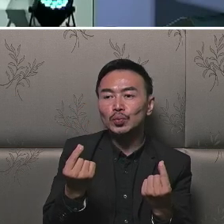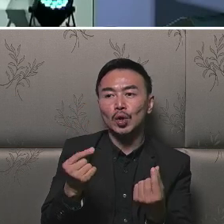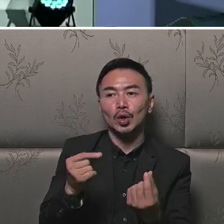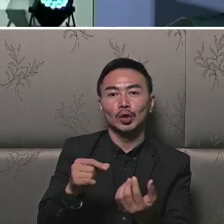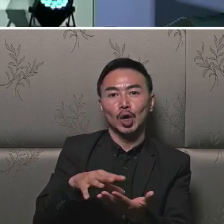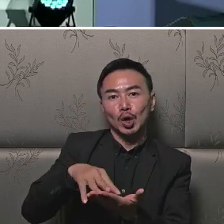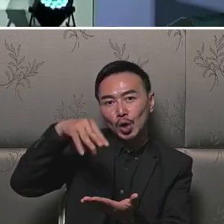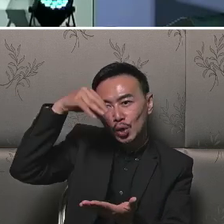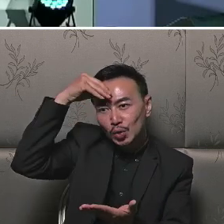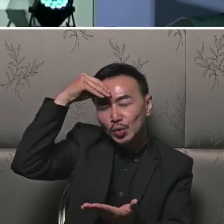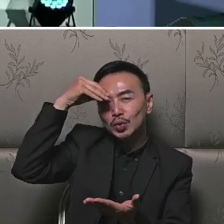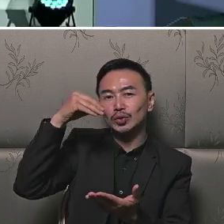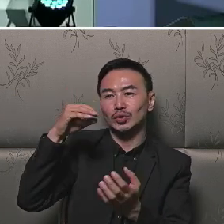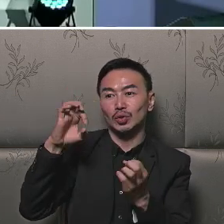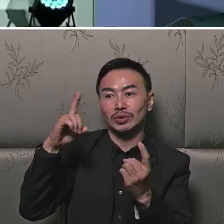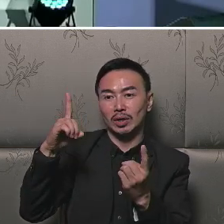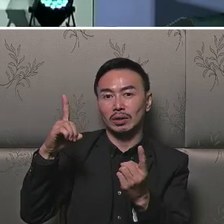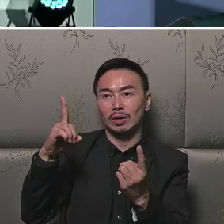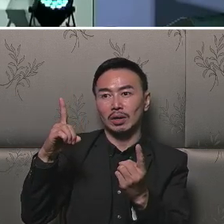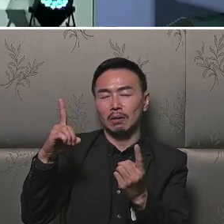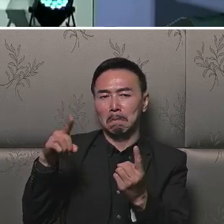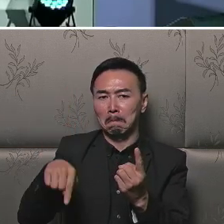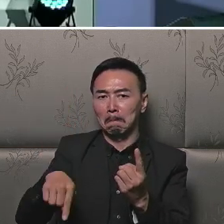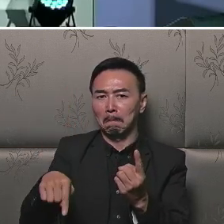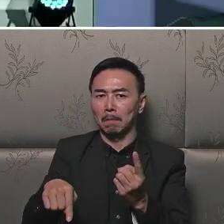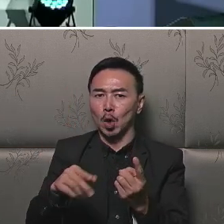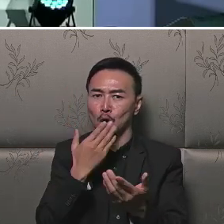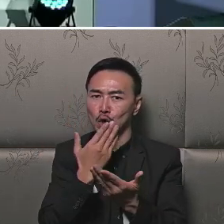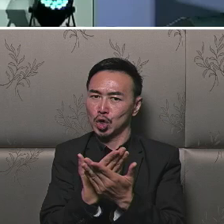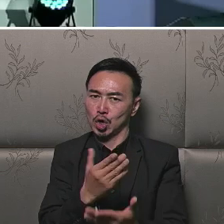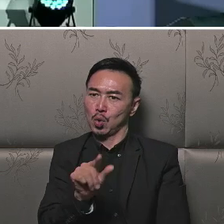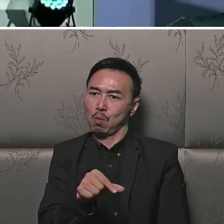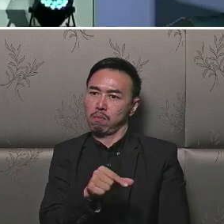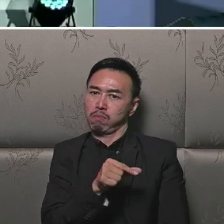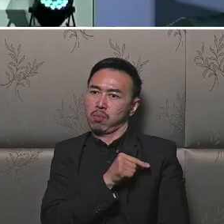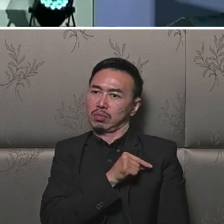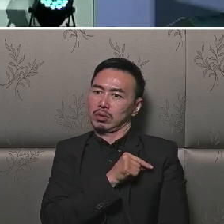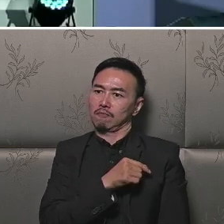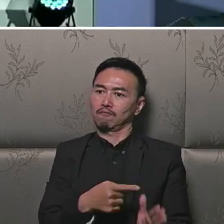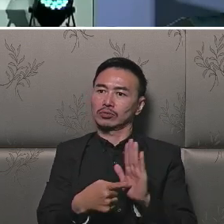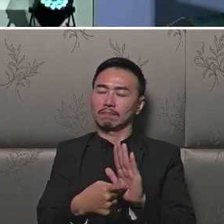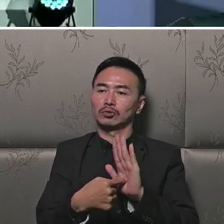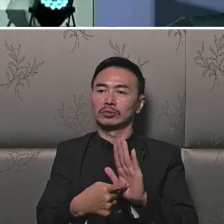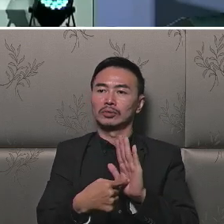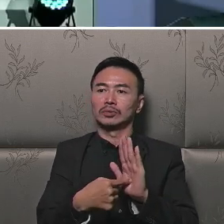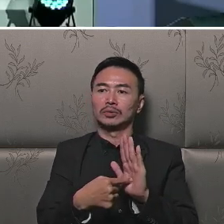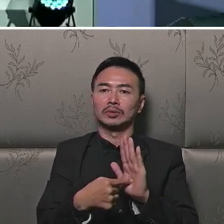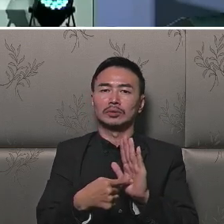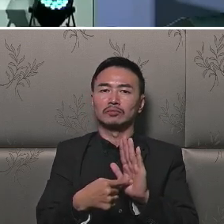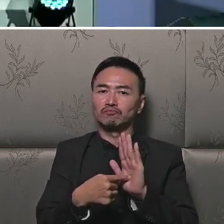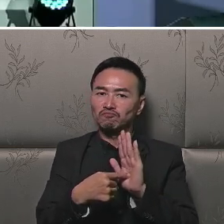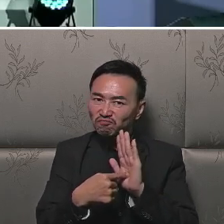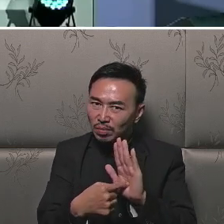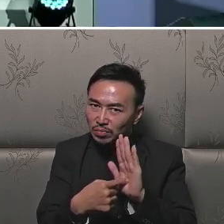education. So in Korea, in international perspective, can you share your experience and your visions on